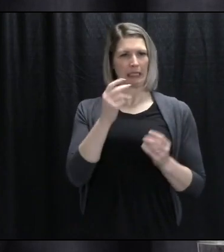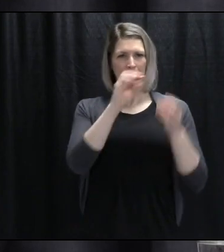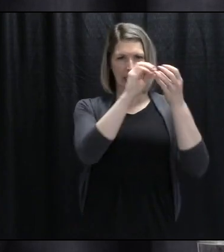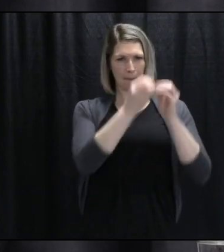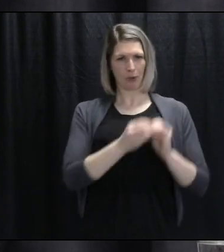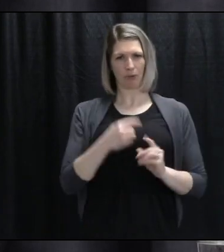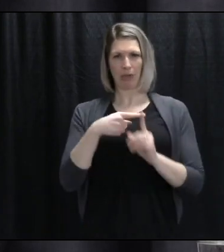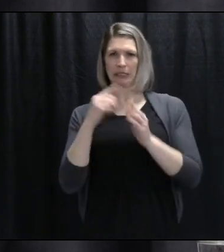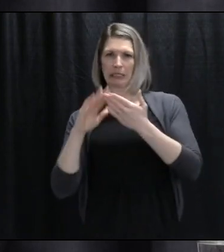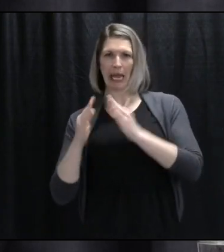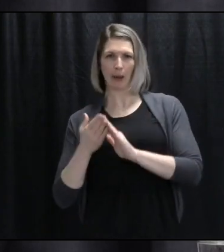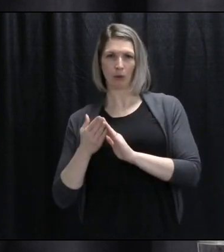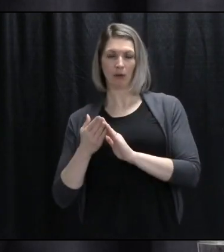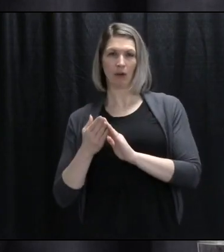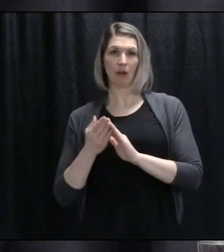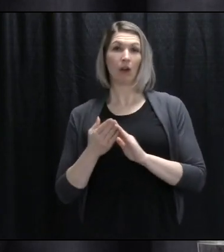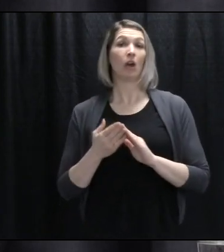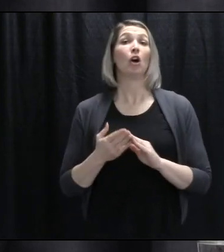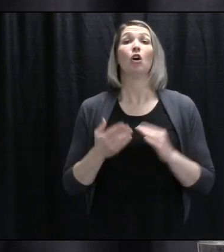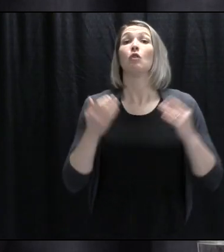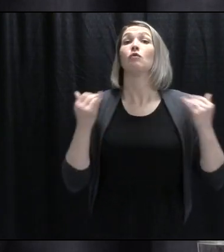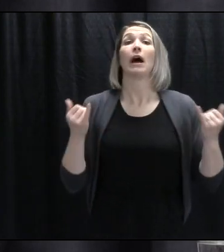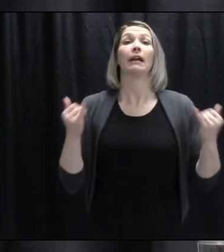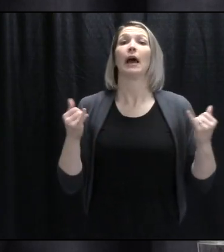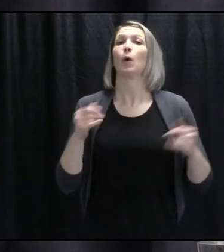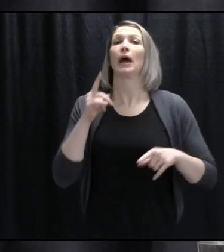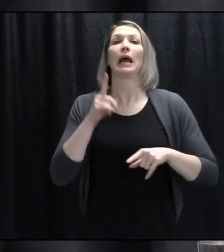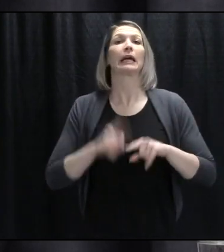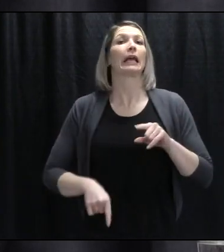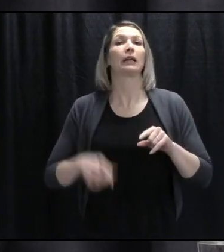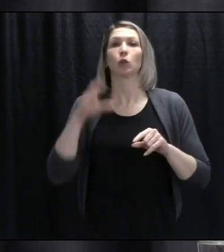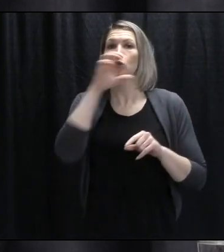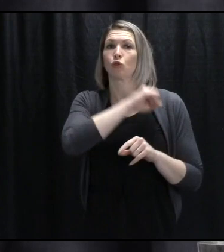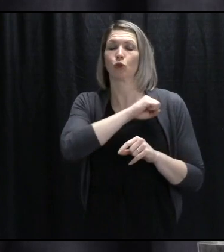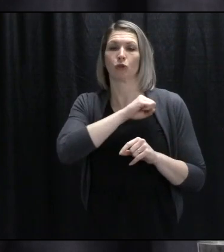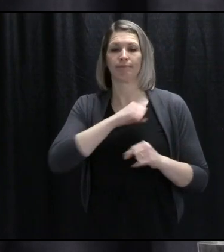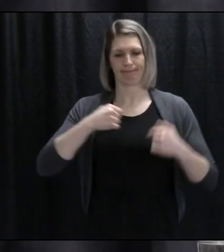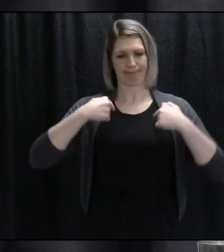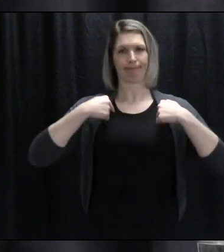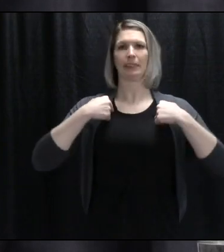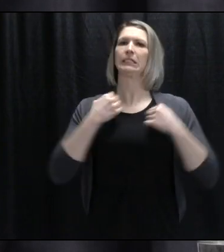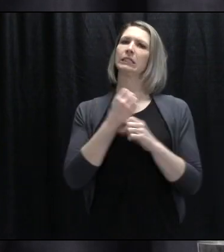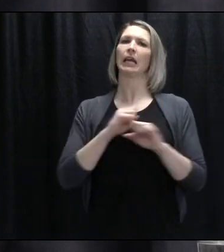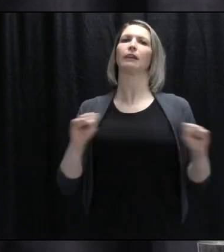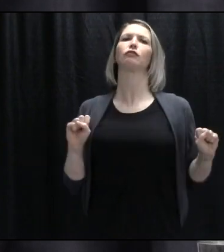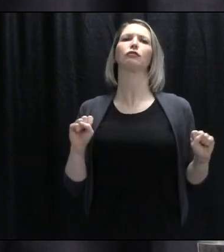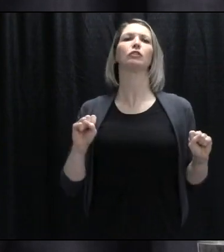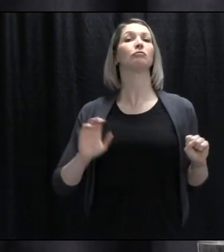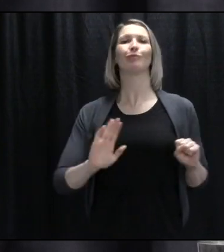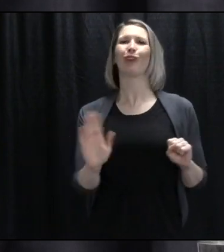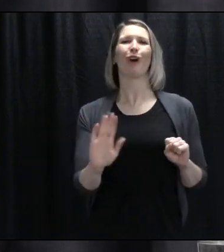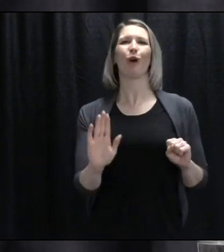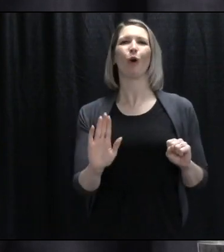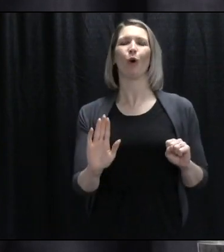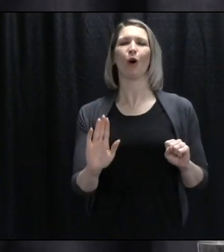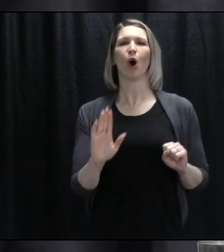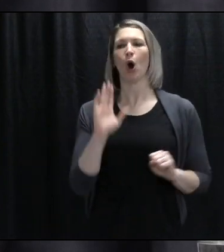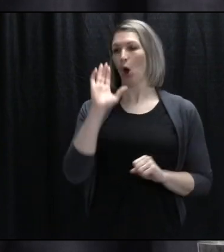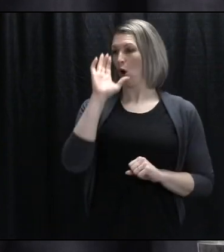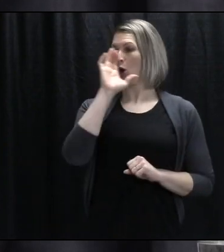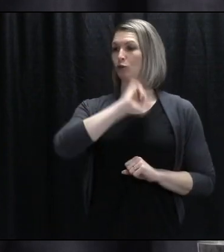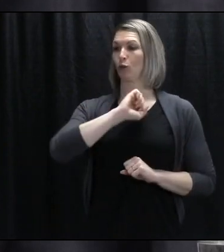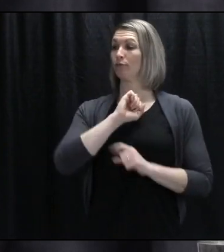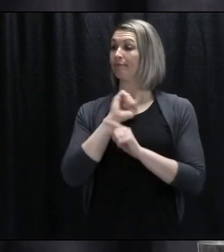the virus isn't with you. The most sensible, safe way of dealing with this is to assume that the